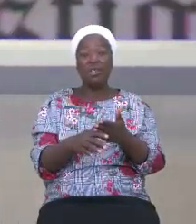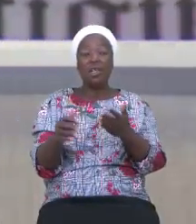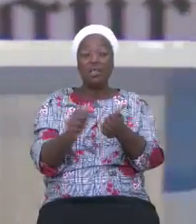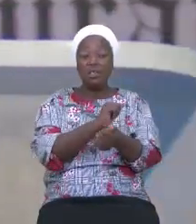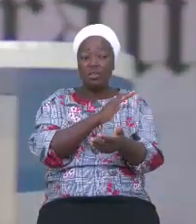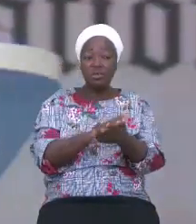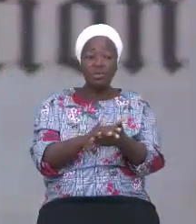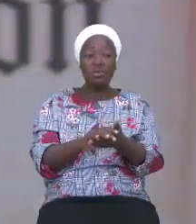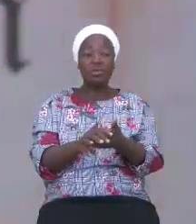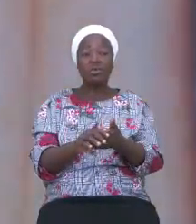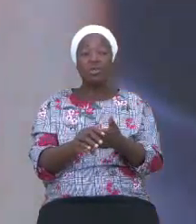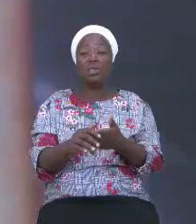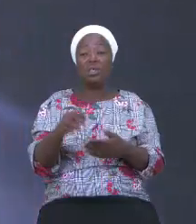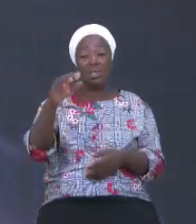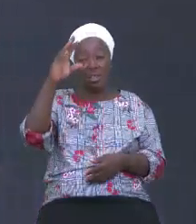Destroy him.